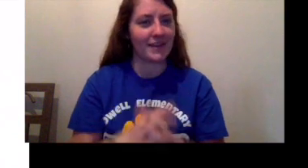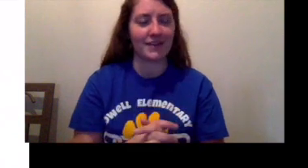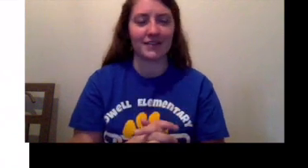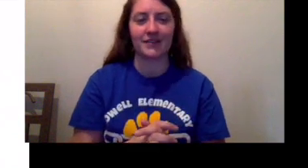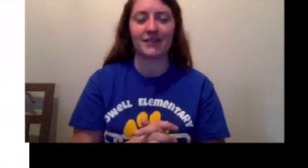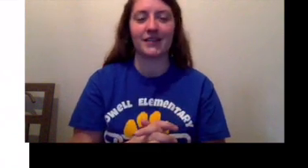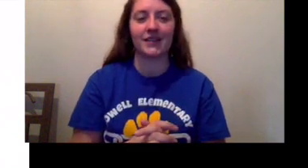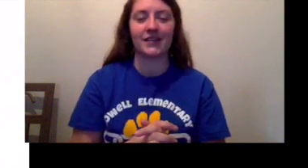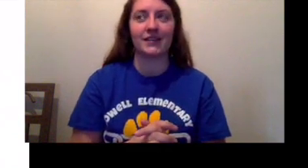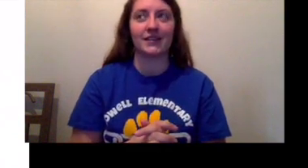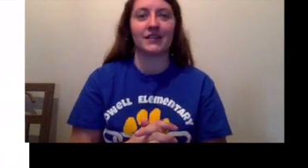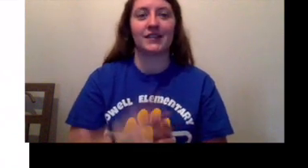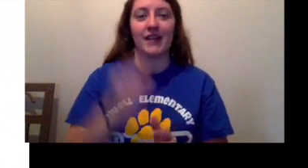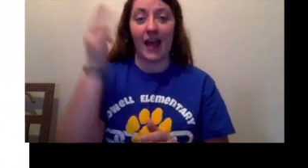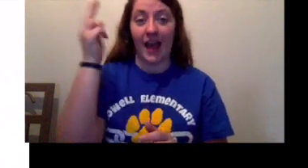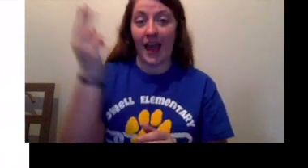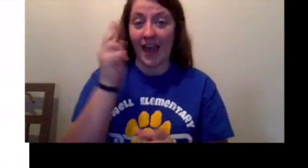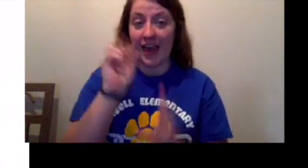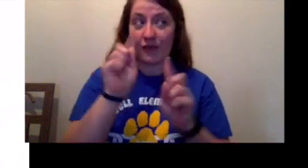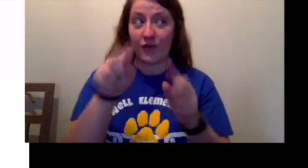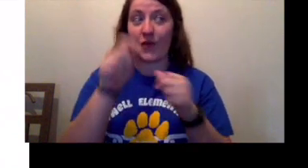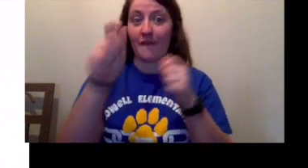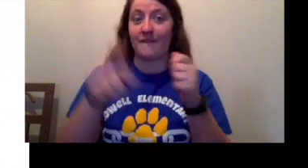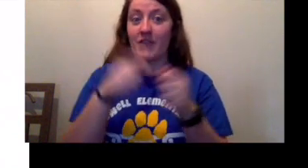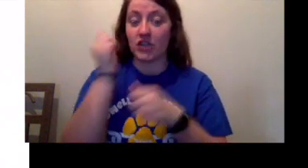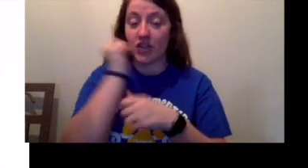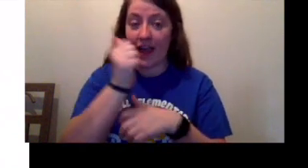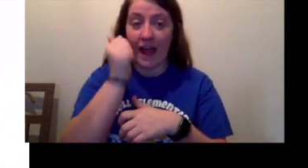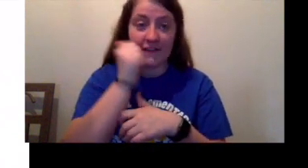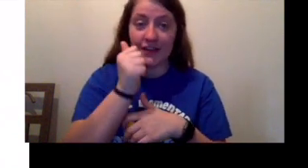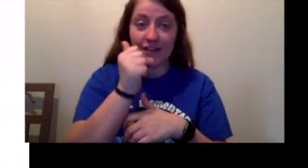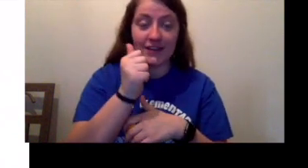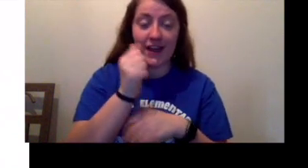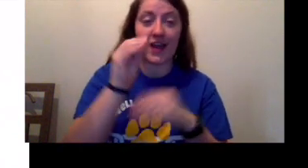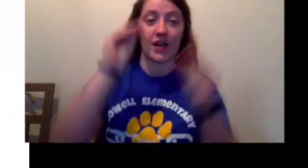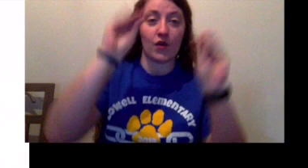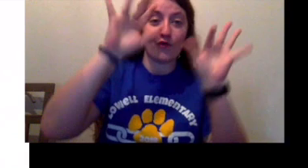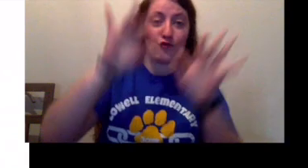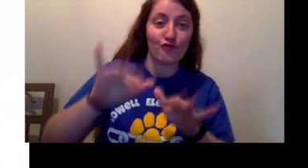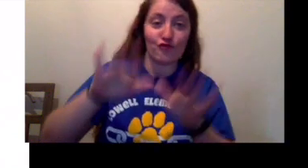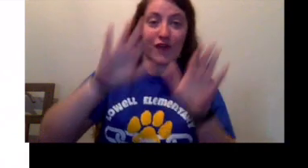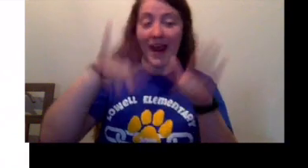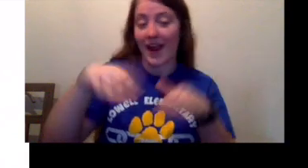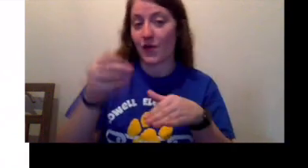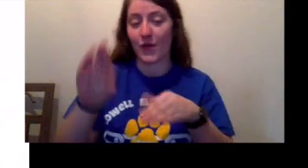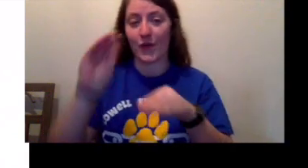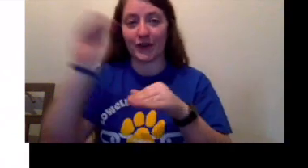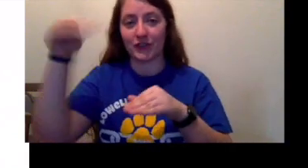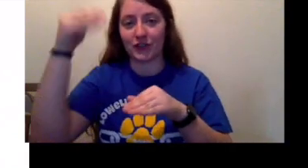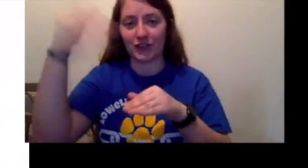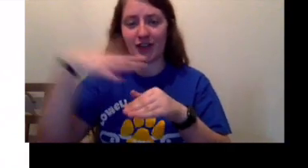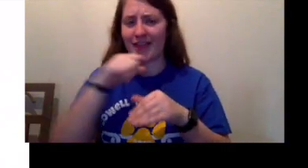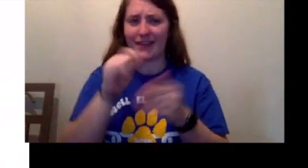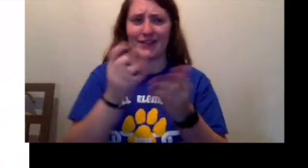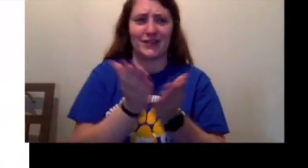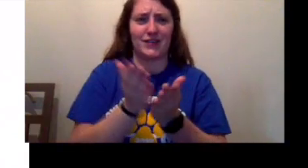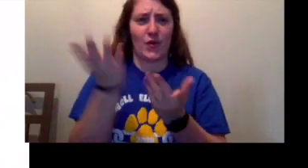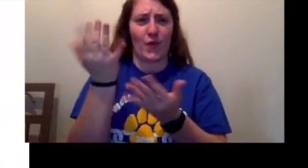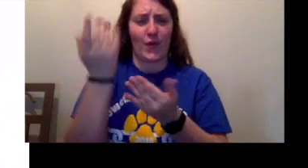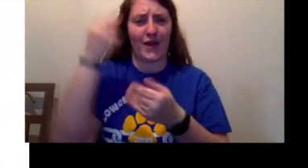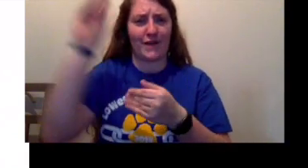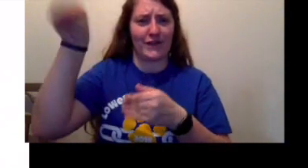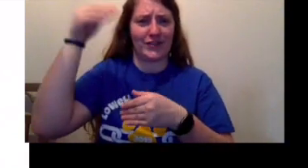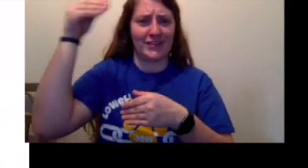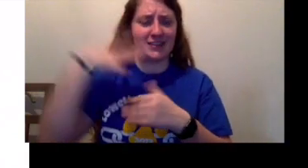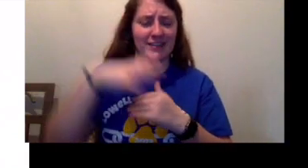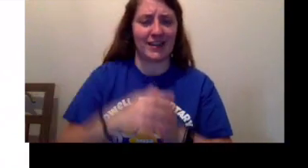went fishing every day, rain or shine. Denmark's fishermen didn't wait for sunny days to take their boats out and throw their nets into the